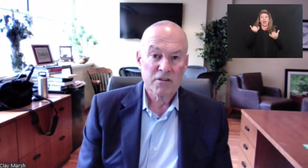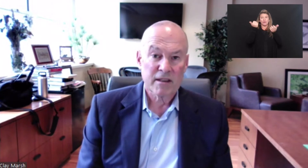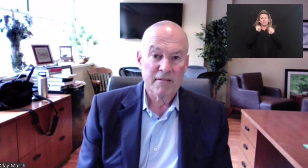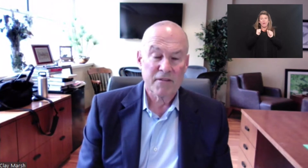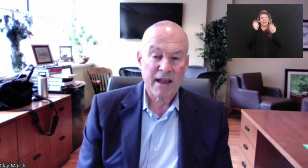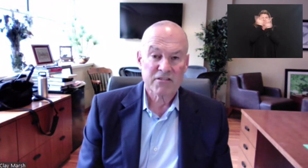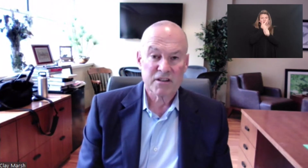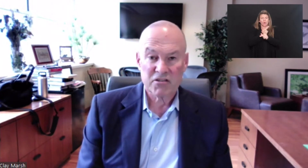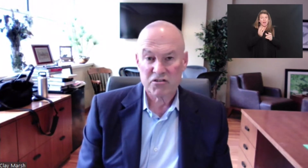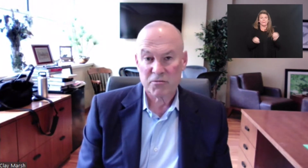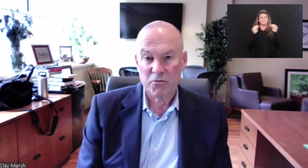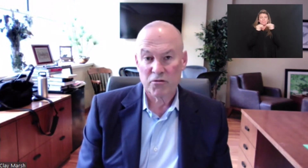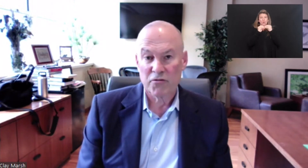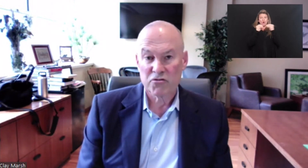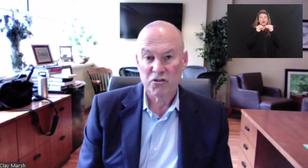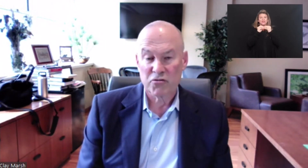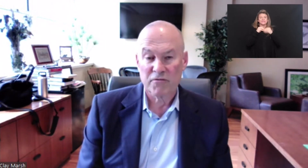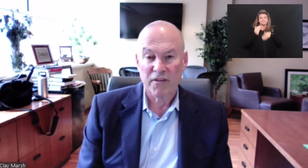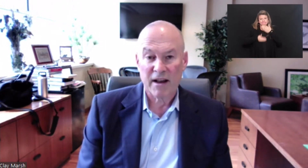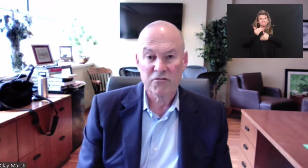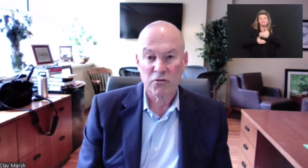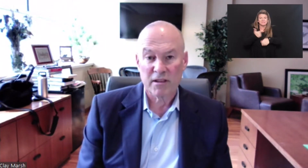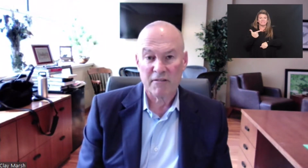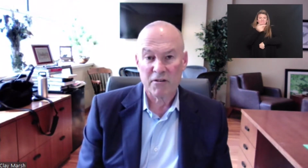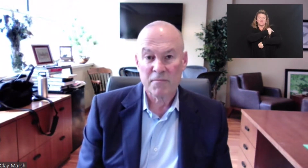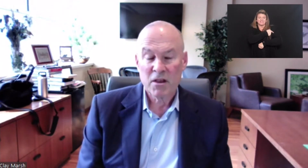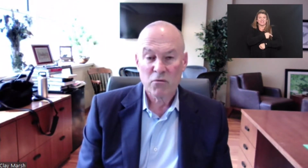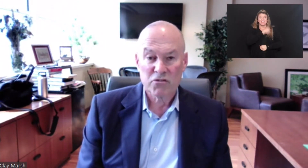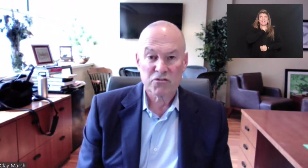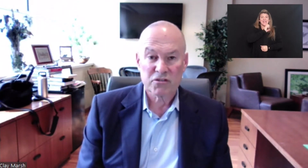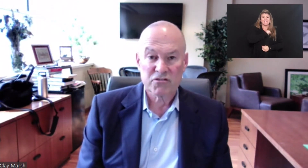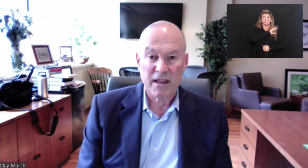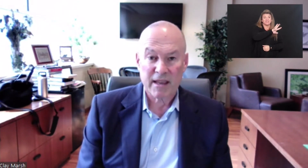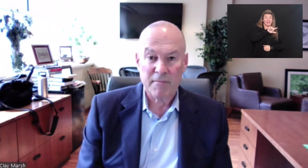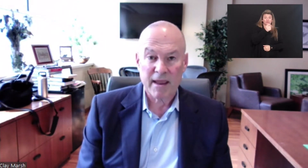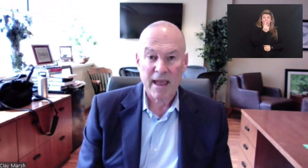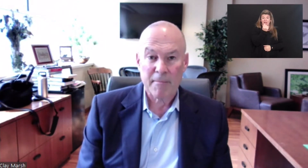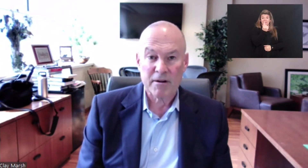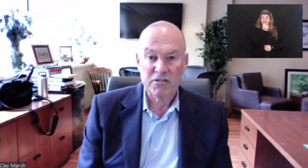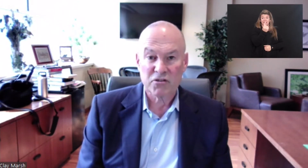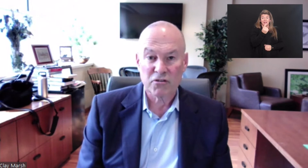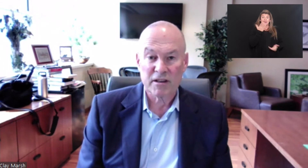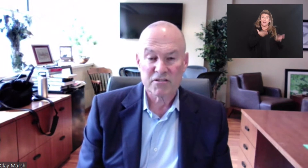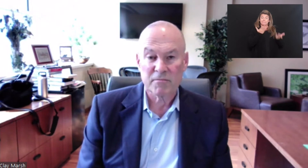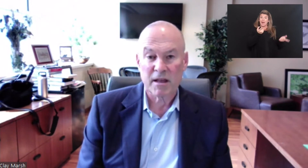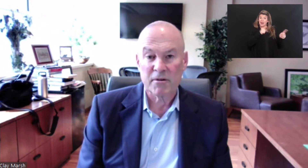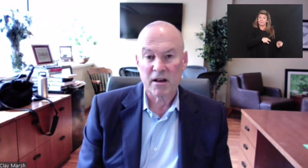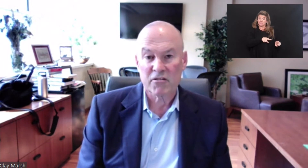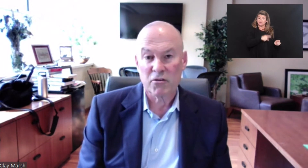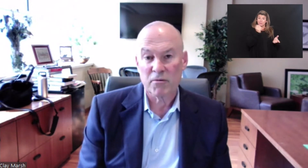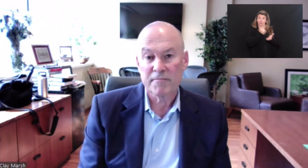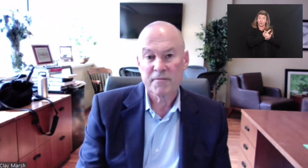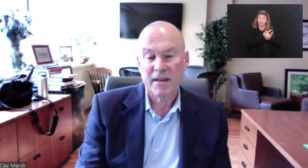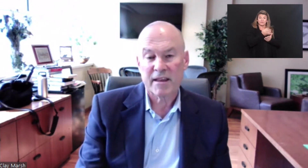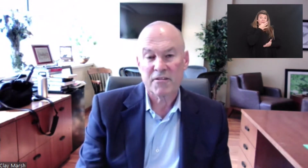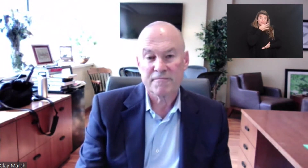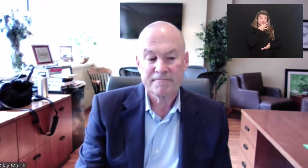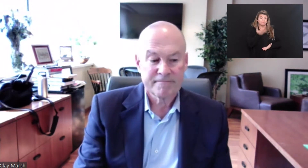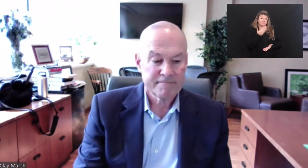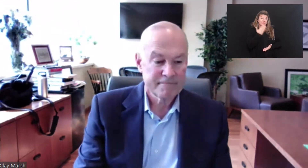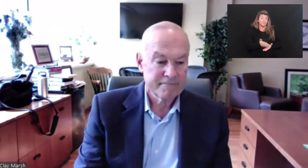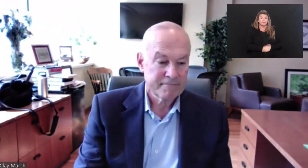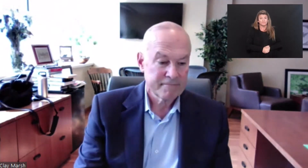quickly to get vaccinations approved for children 5 to 11, which looks like it may happen as early as sometime in October. Thank